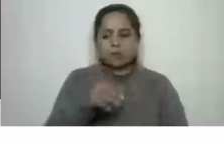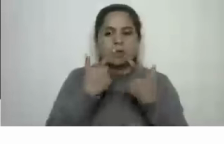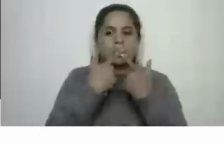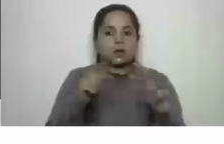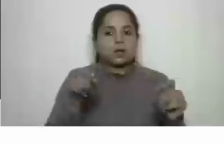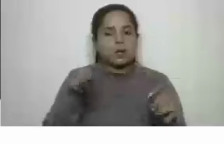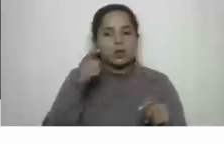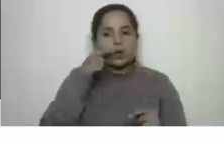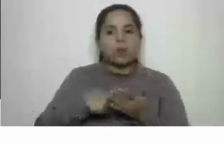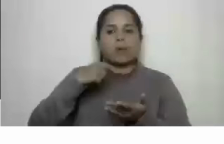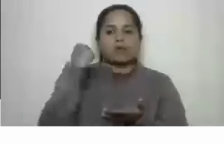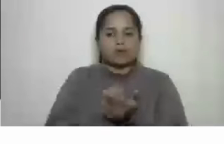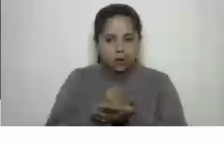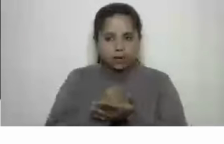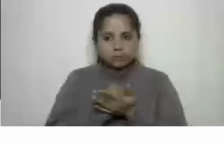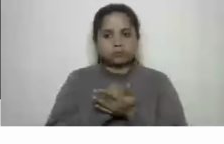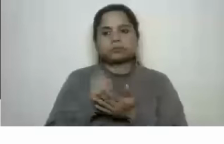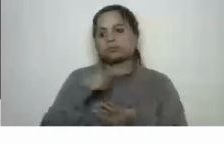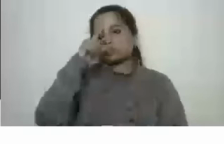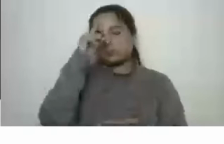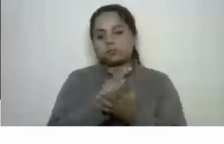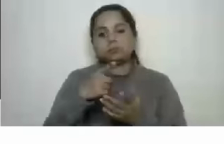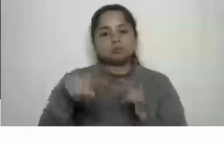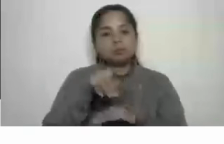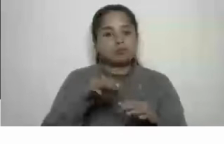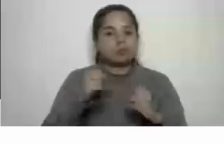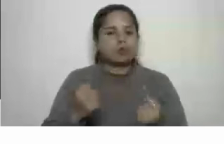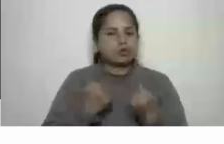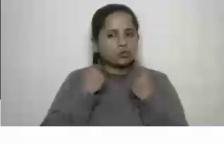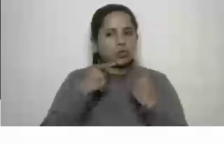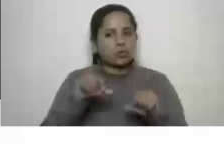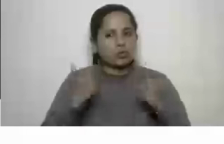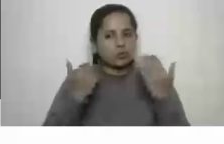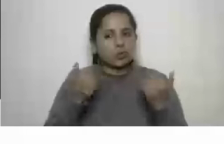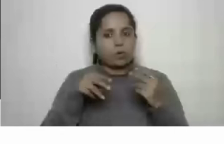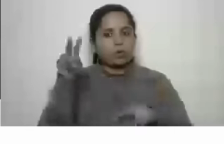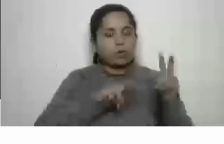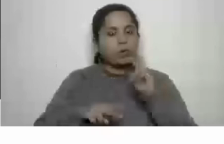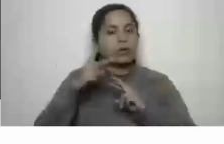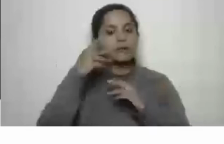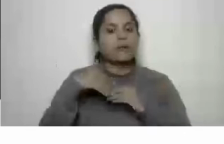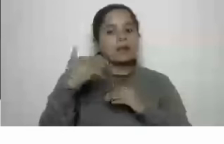human right. And I believe that it has a strong potential to explore it further.